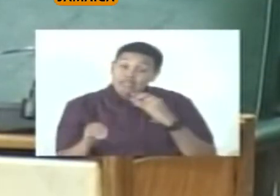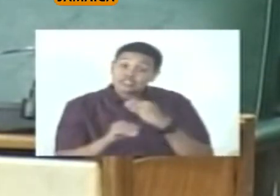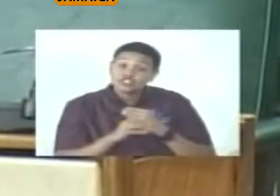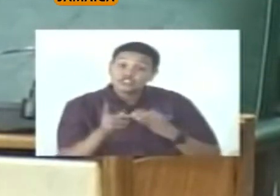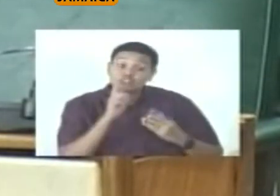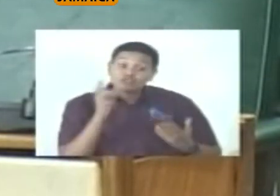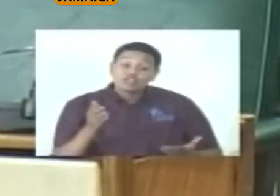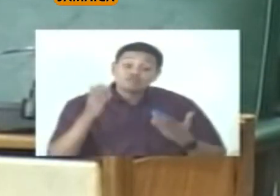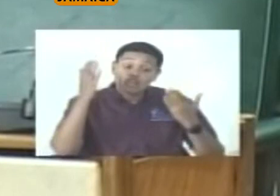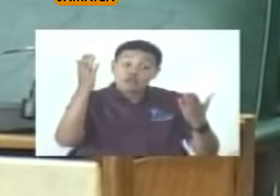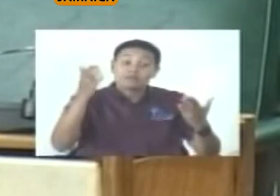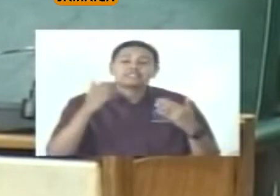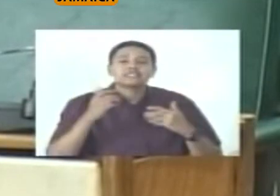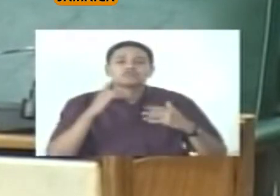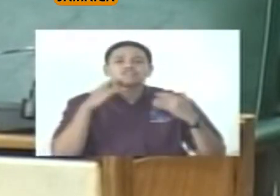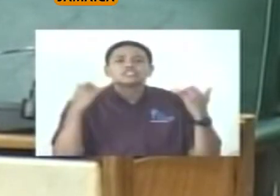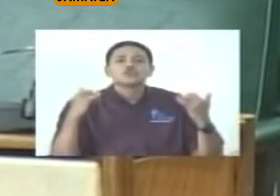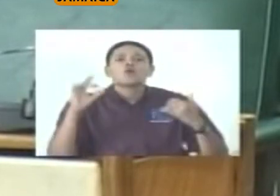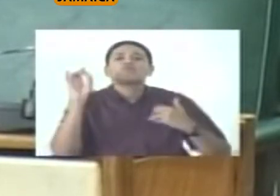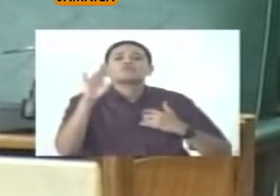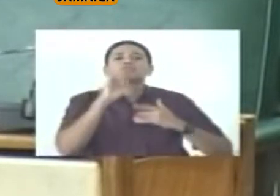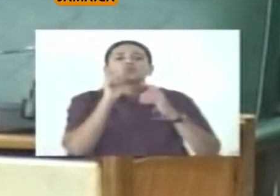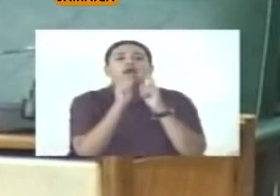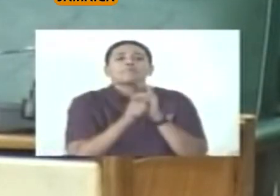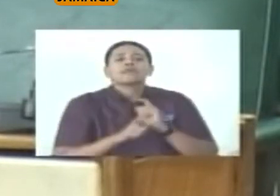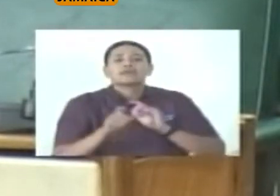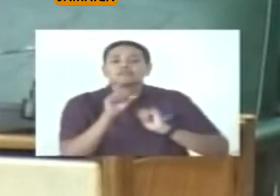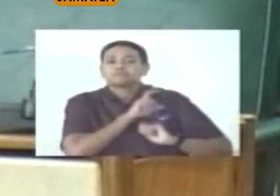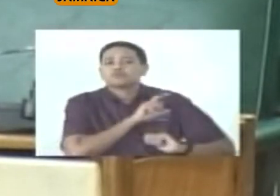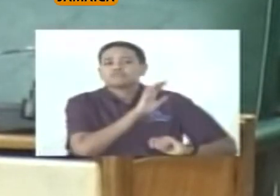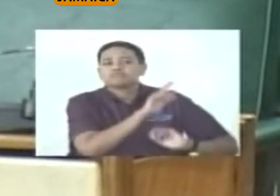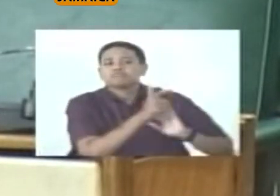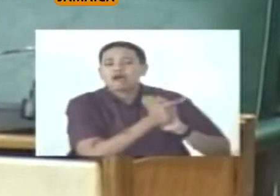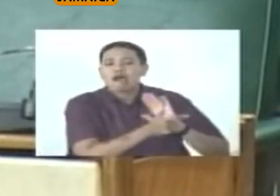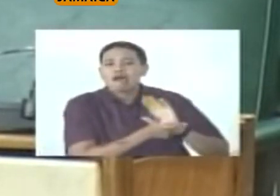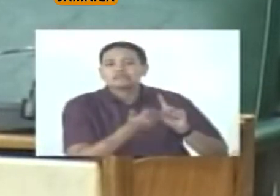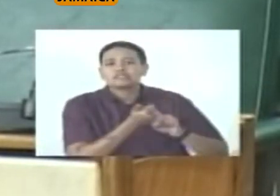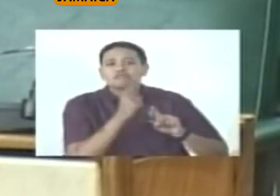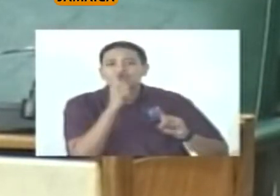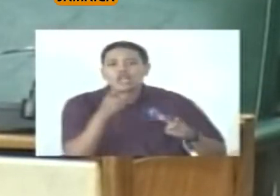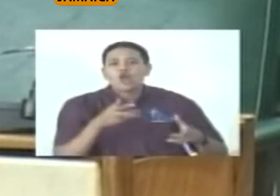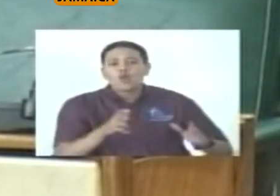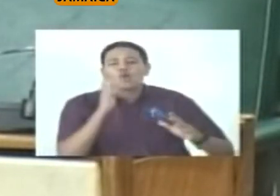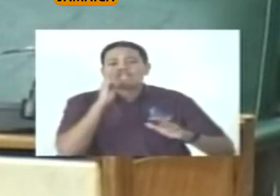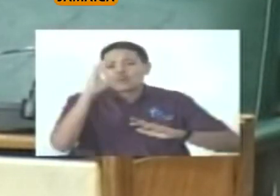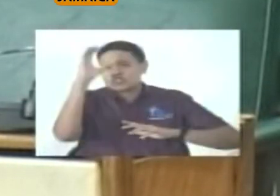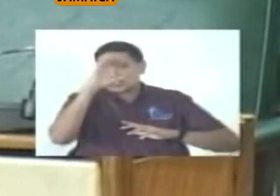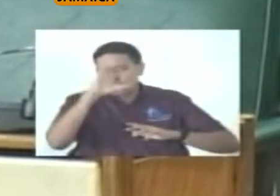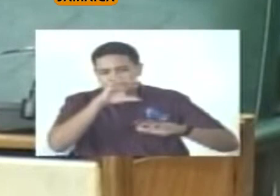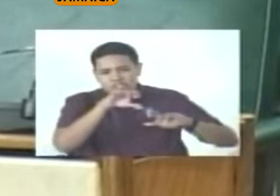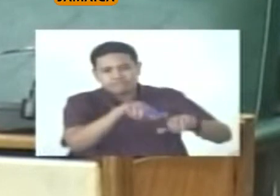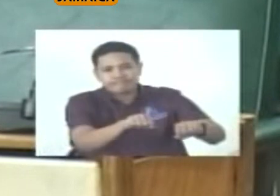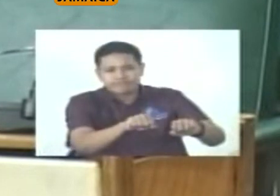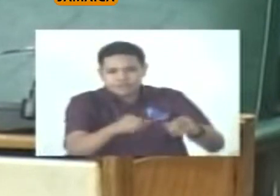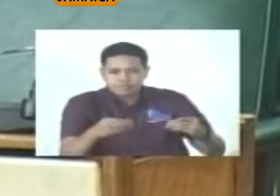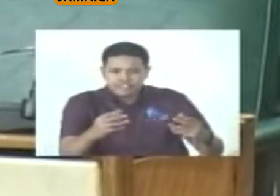a recommendation is made to amend the Constabulary Force Act to allow for a search and seizure